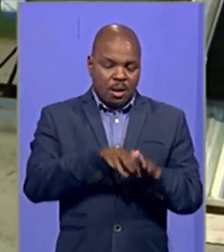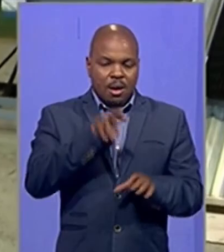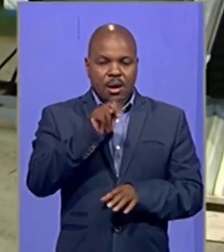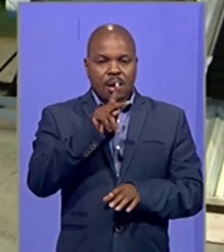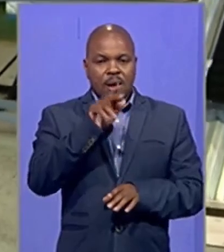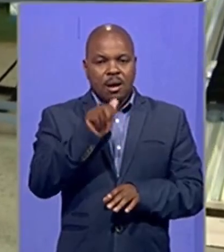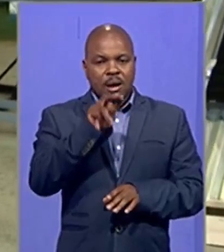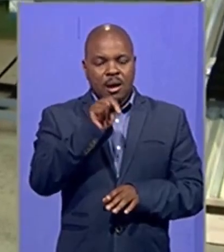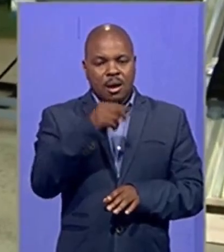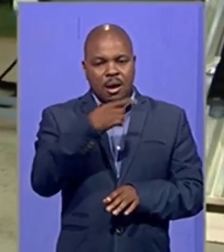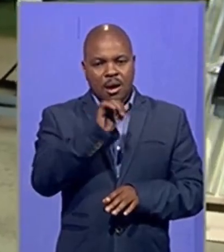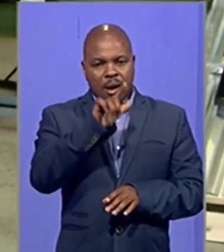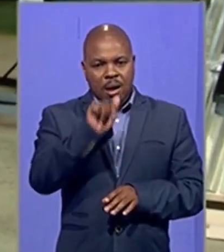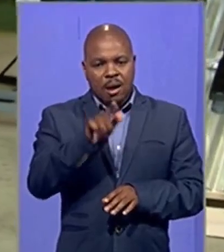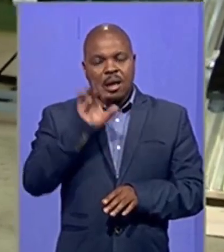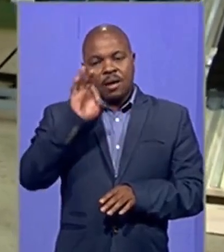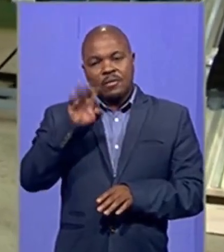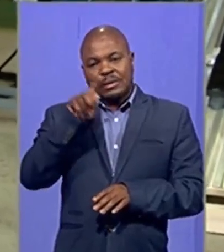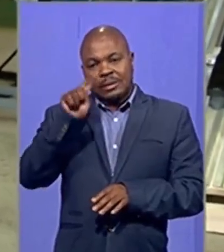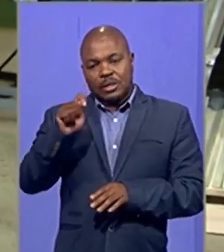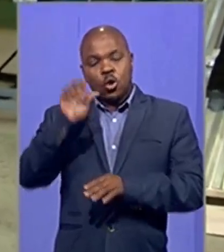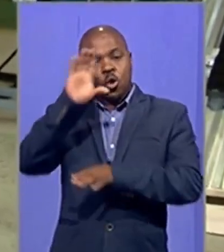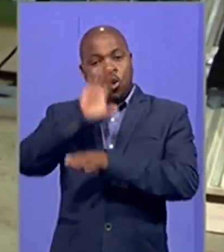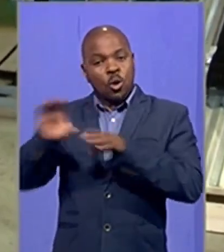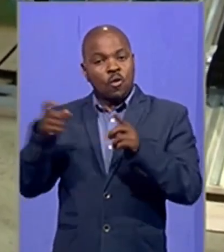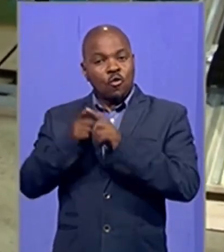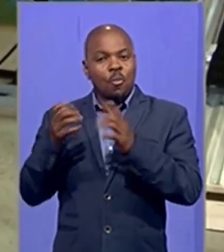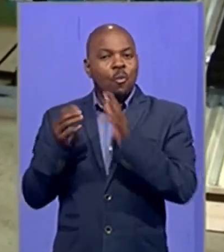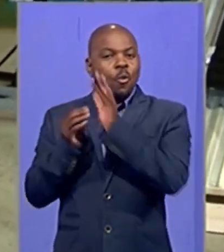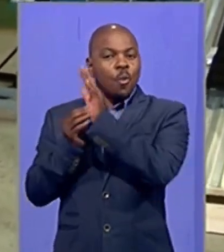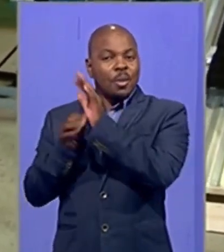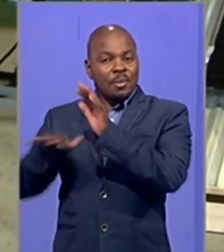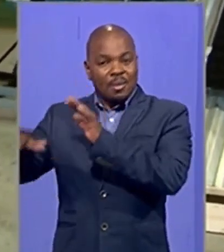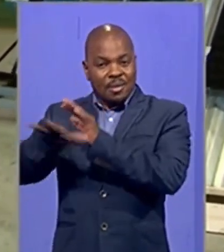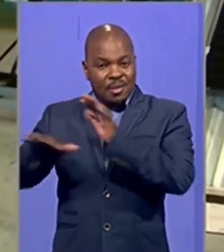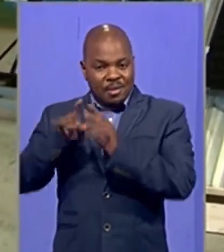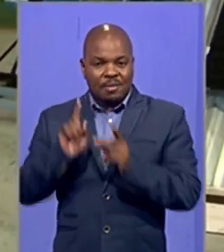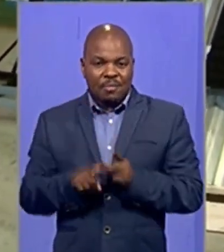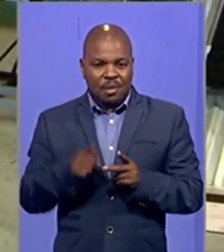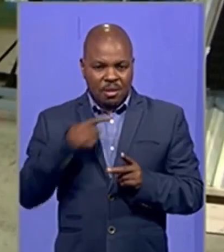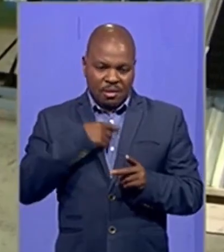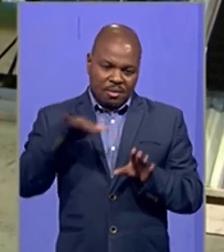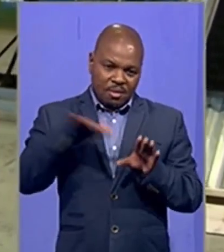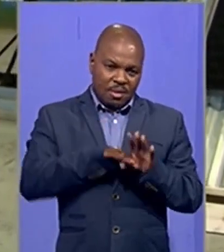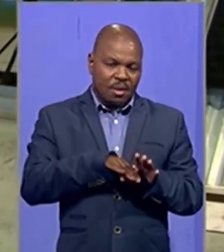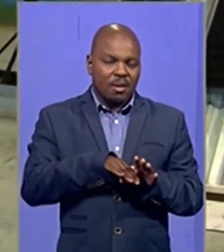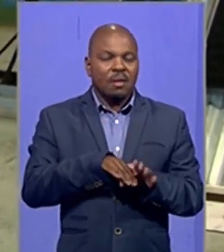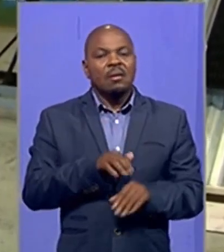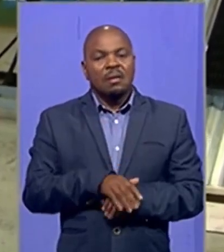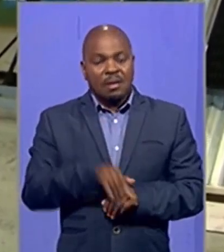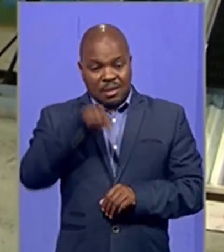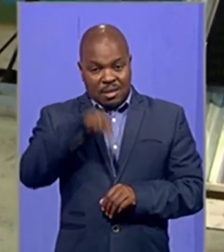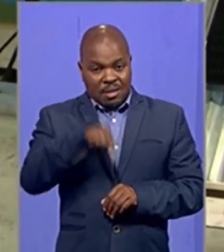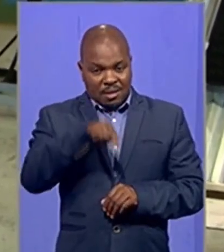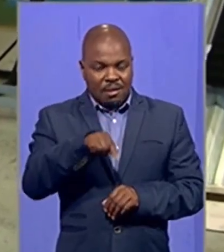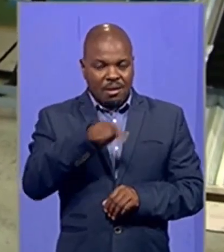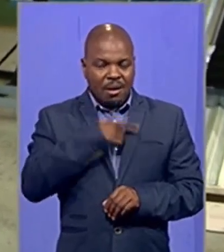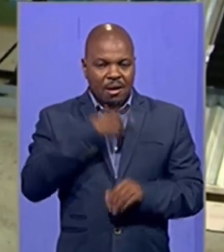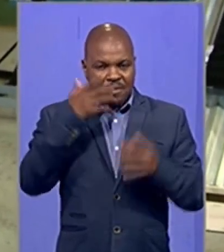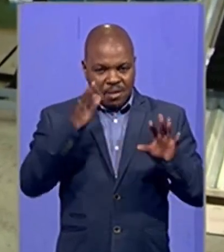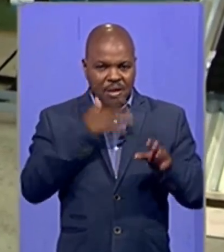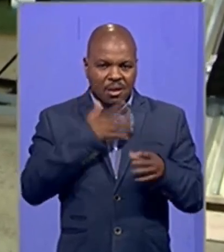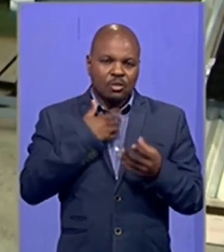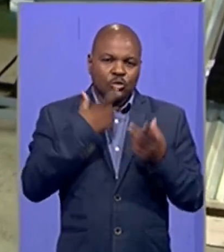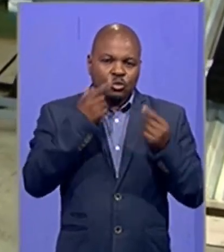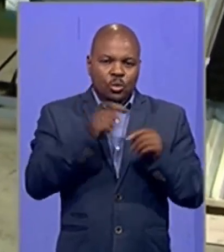Nkangala FET College Witbank campus. I am here because I enrolled with Nkangala to do